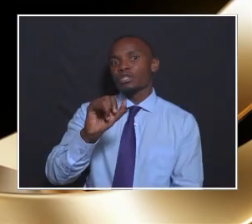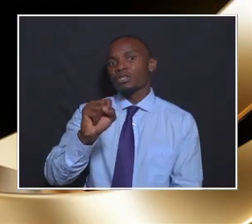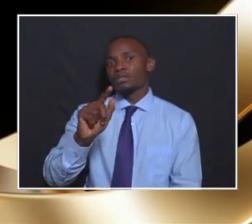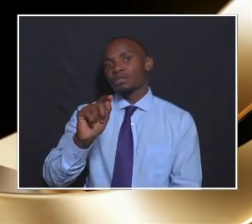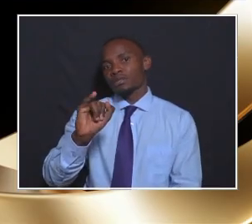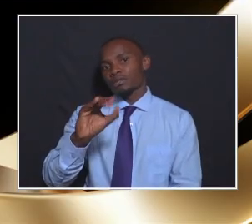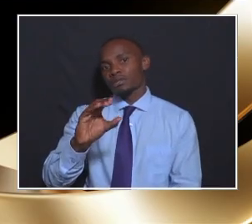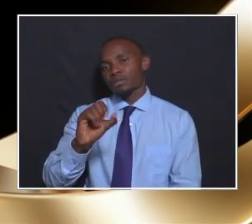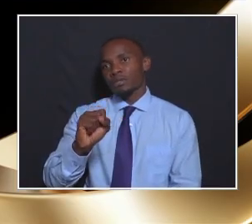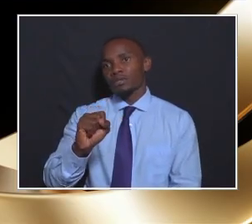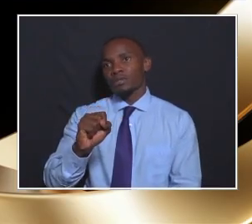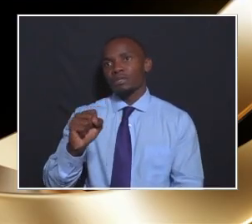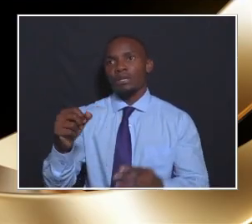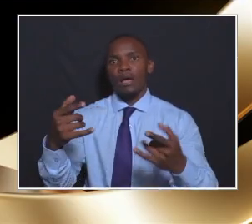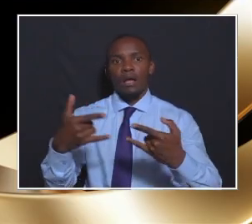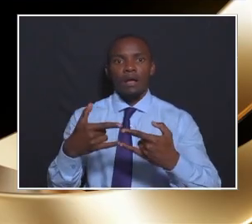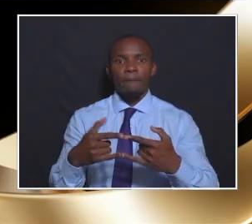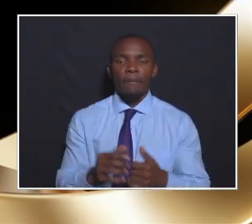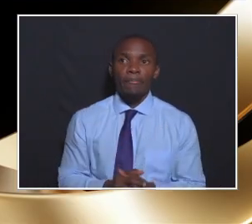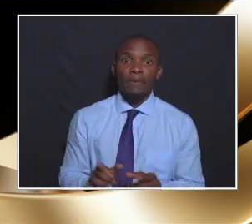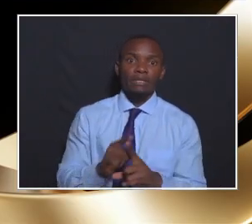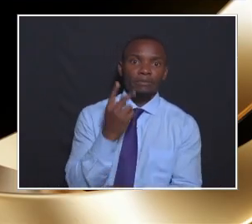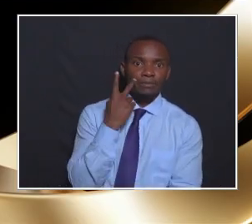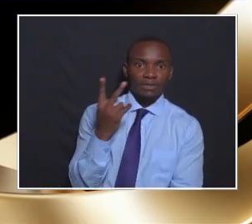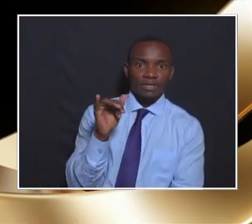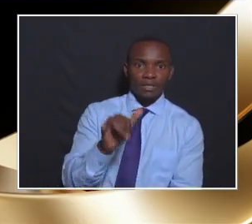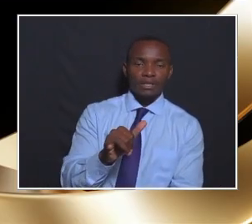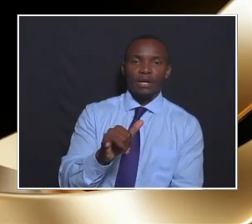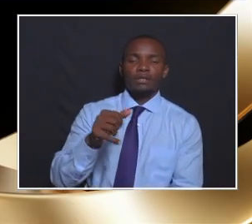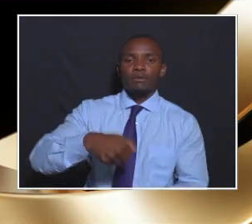budget allocation looking at what the